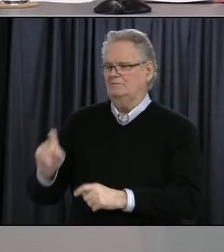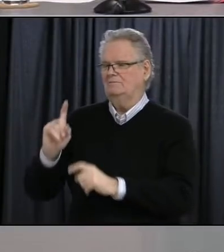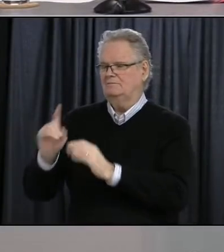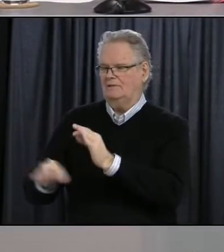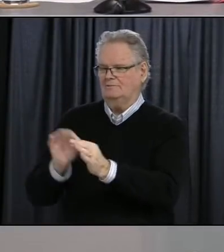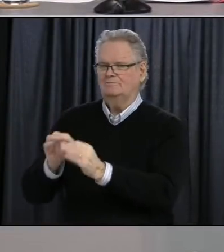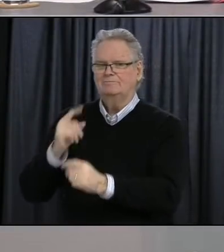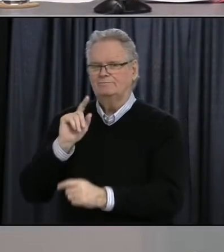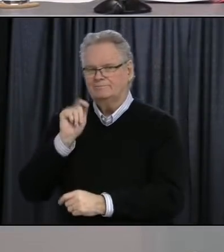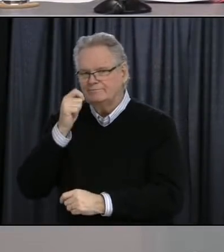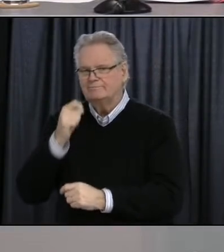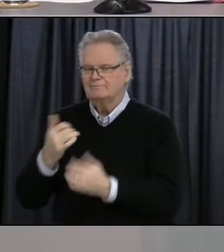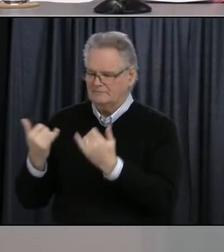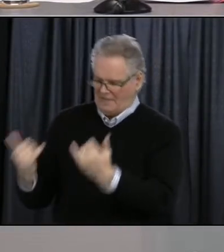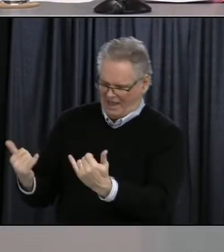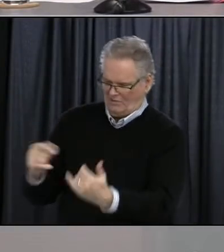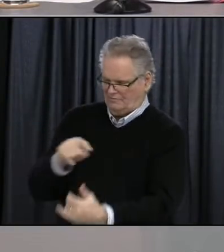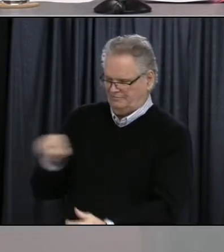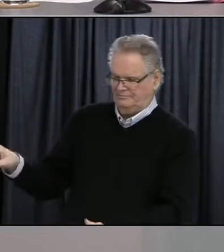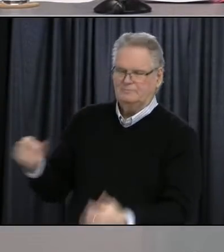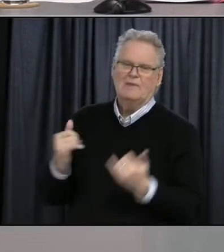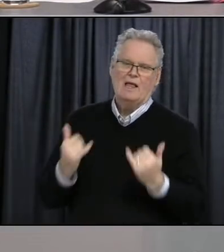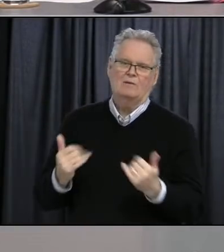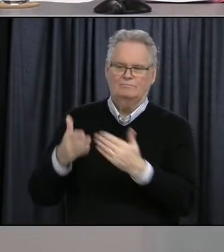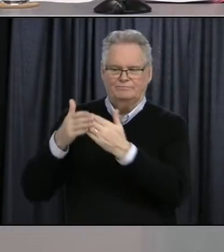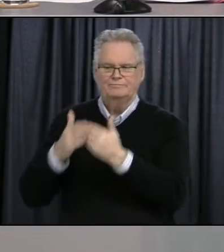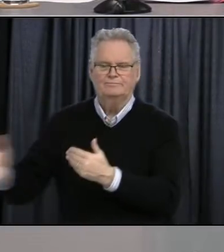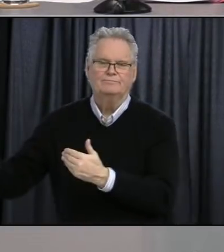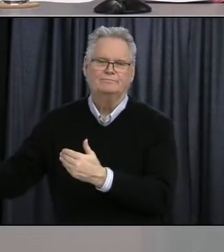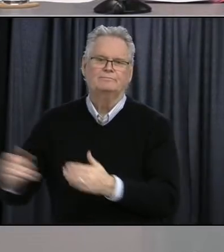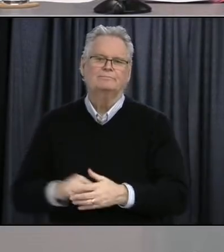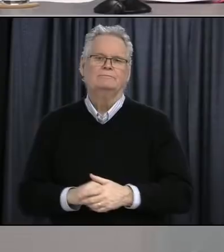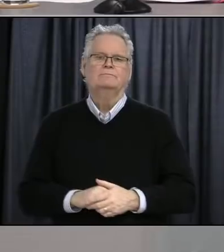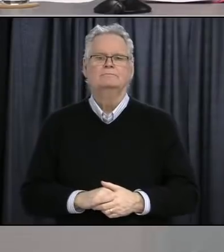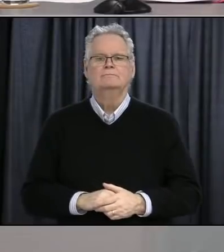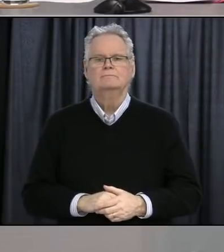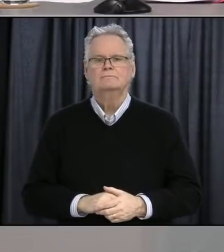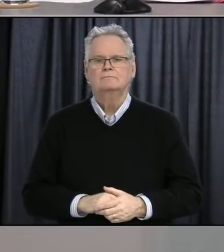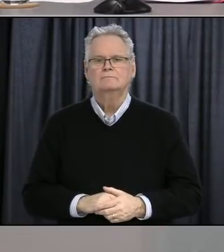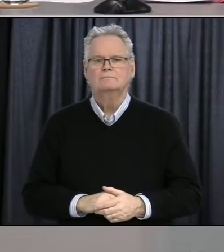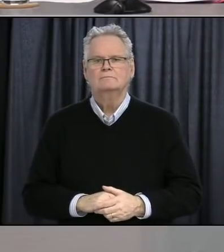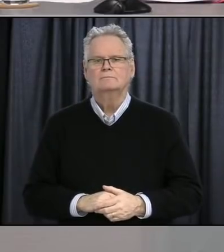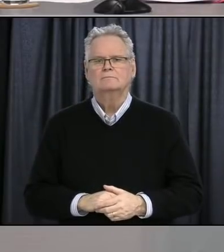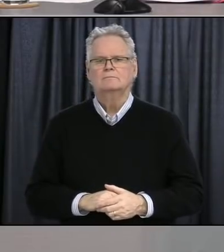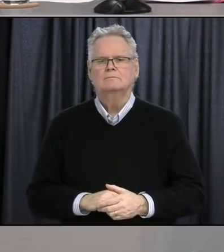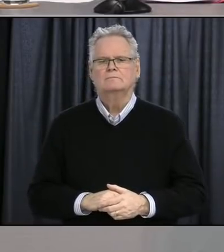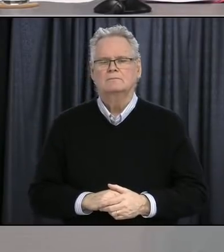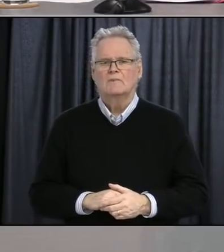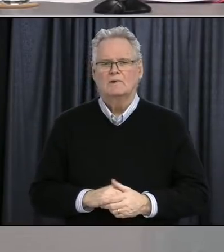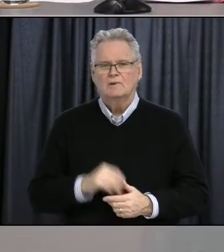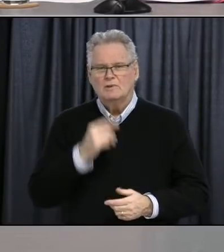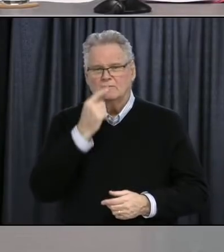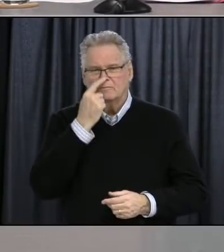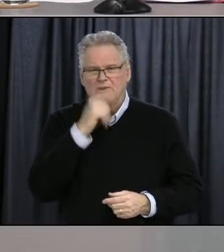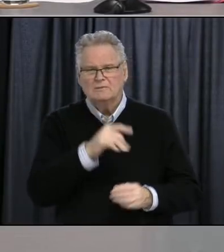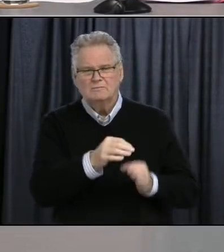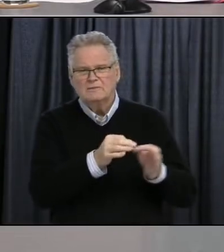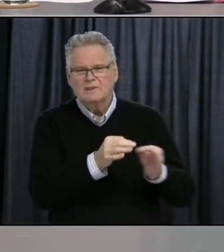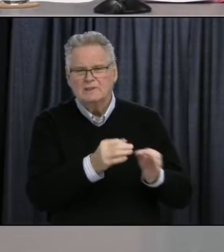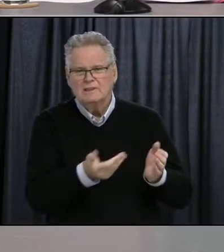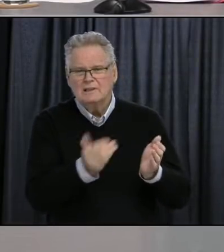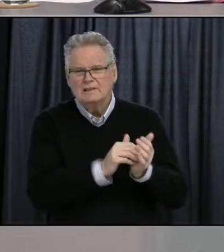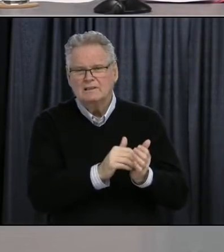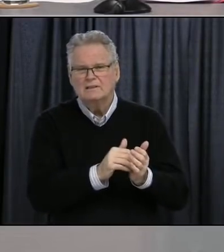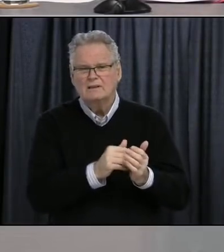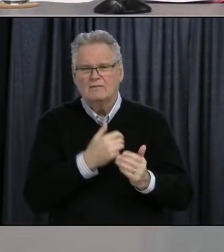Okay, thank you. And just to clarify on Peter's question there, so there are exemptions for those who are in closed system